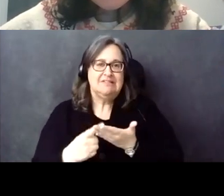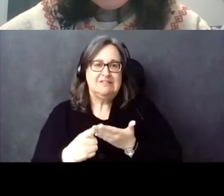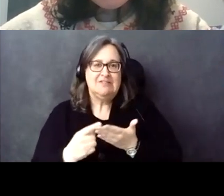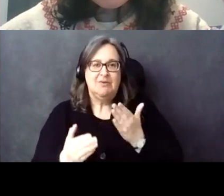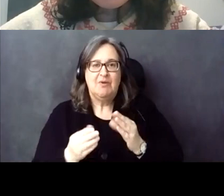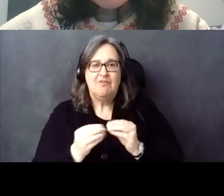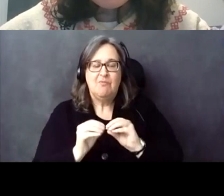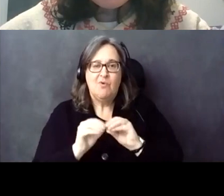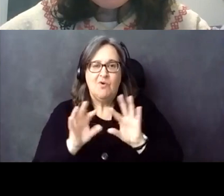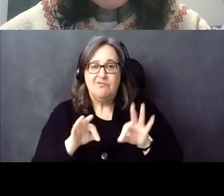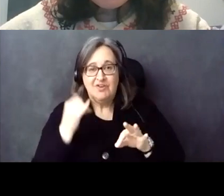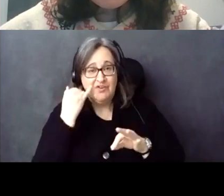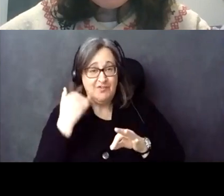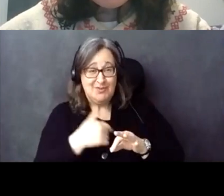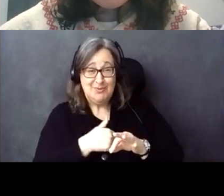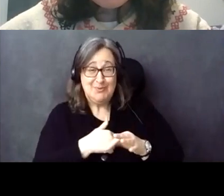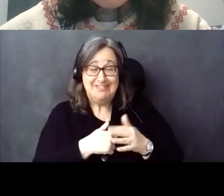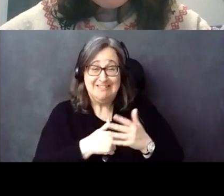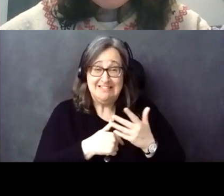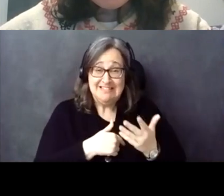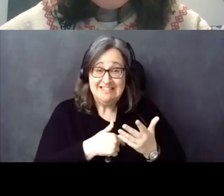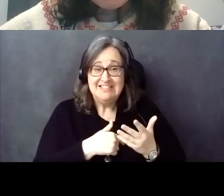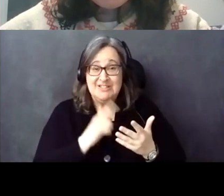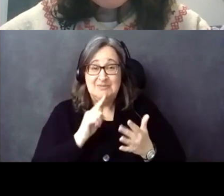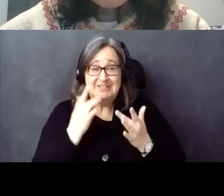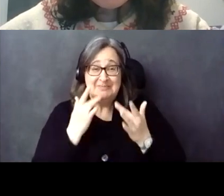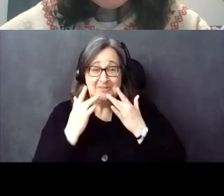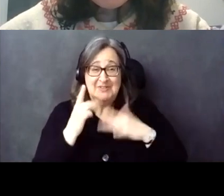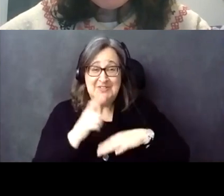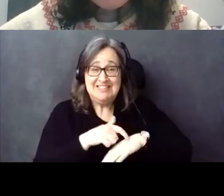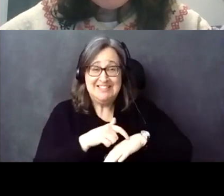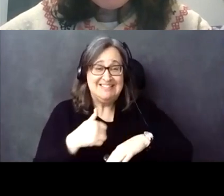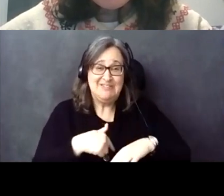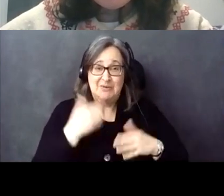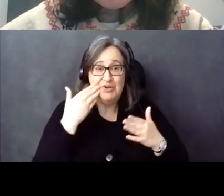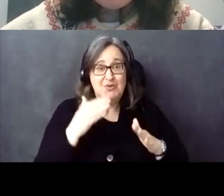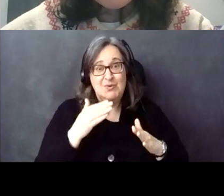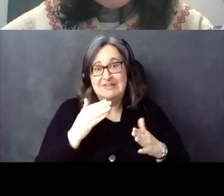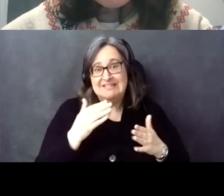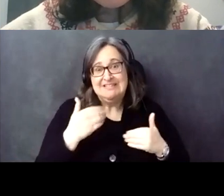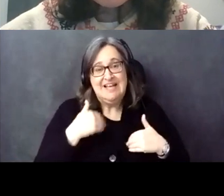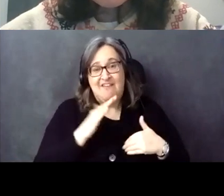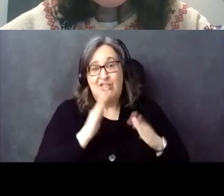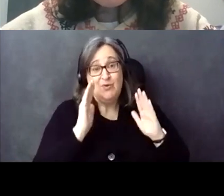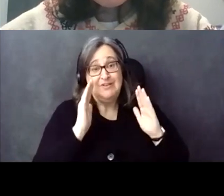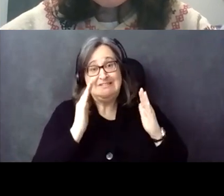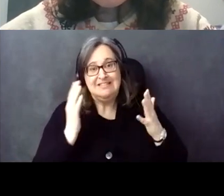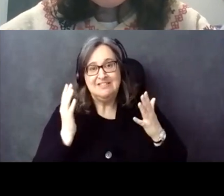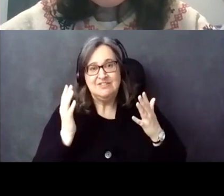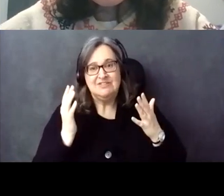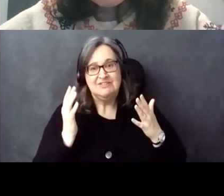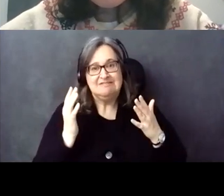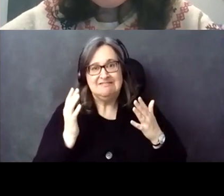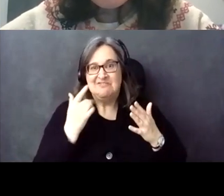more clarified if we hadn't been so pressed for time, and we didn't know that we would have their attention much